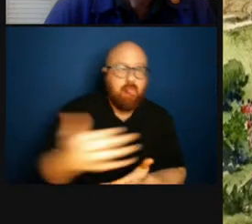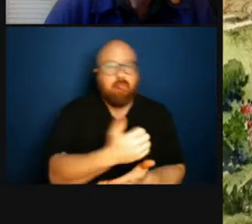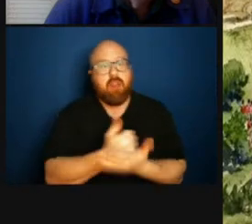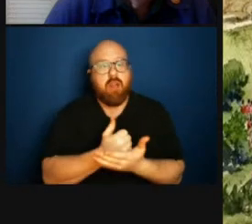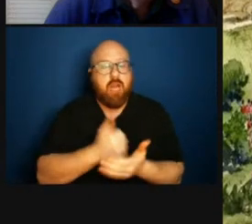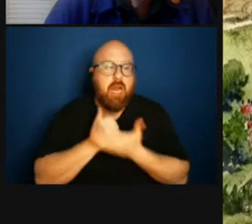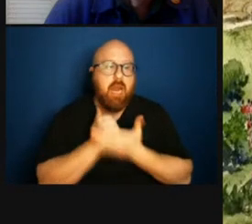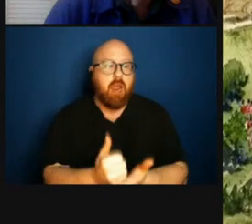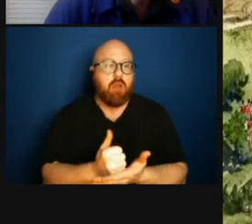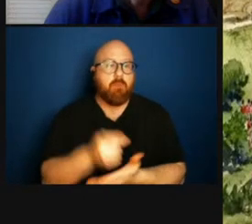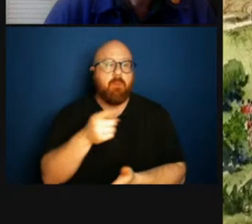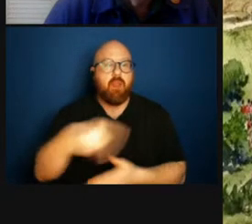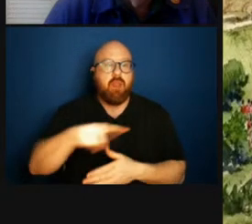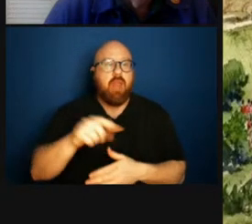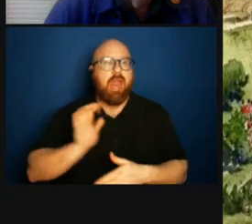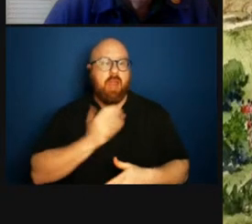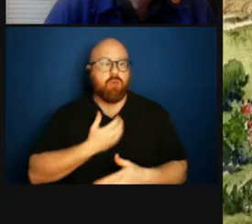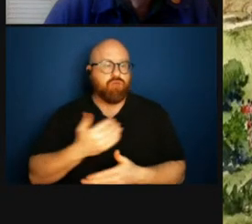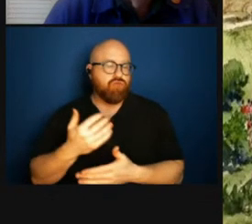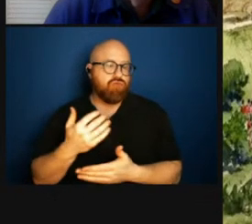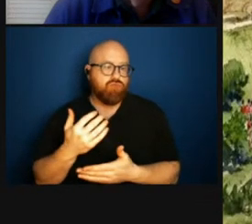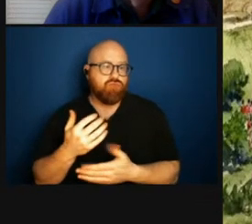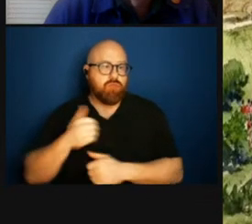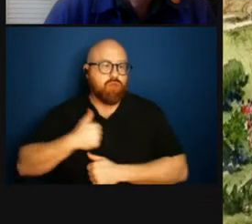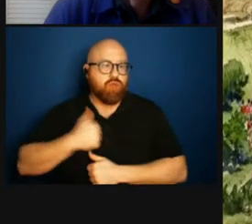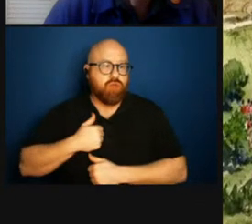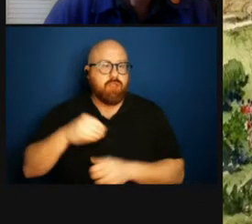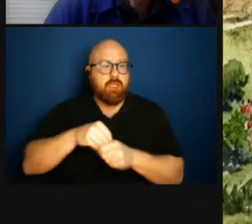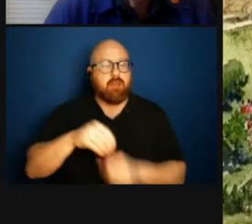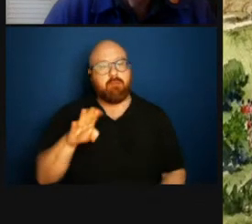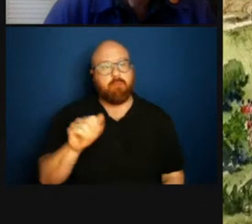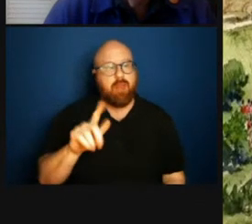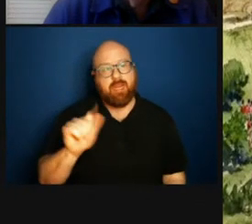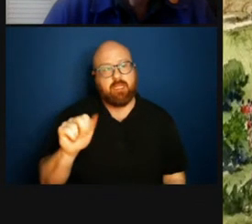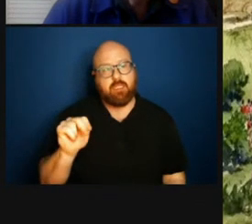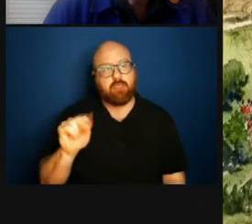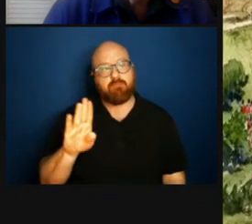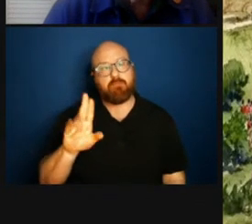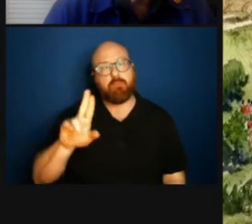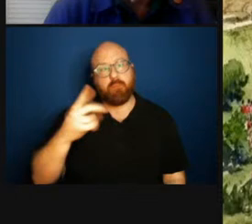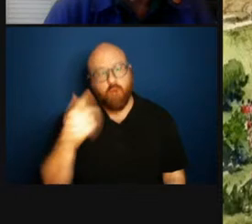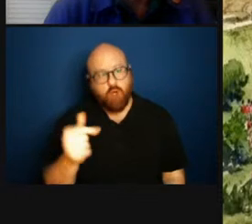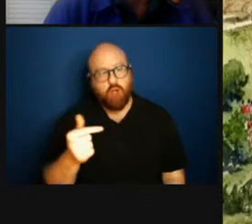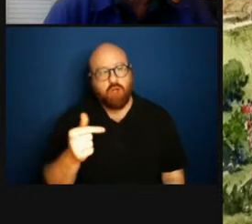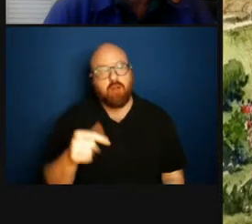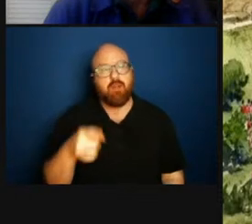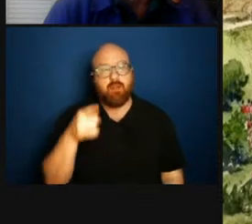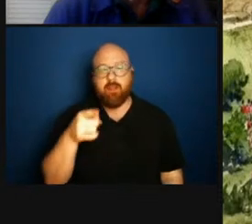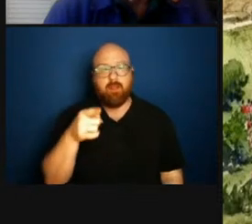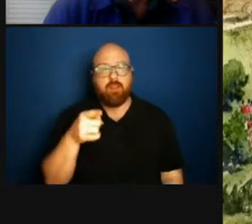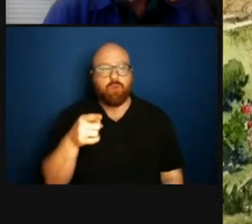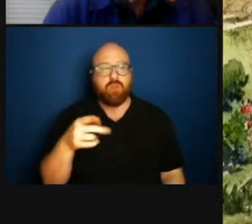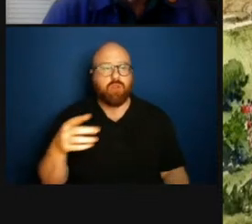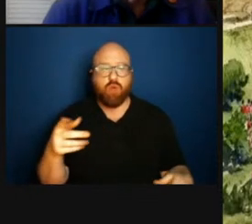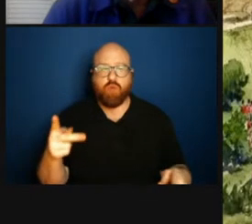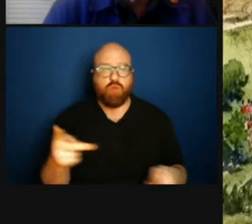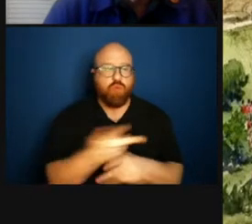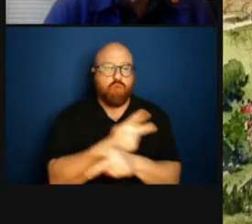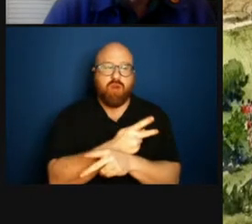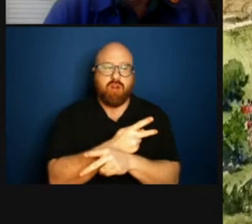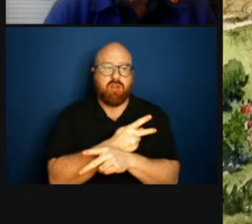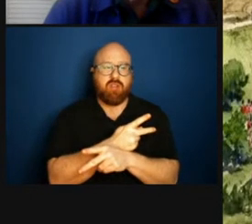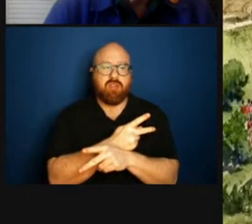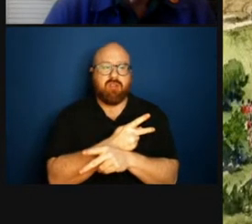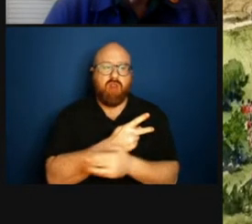Bladensburg. The infamous quote-unquote Bladensburg races became the worst defeat on American soil. It opened the